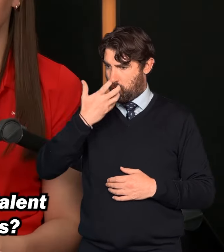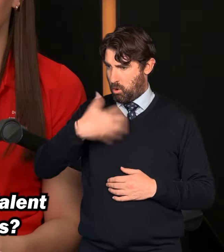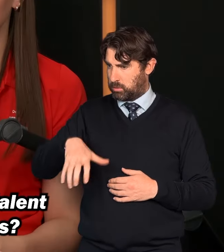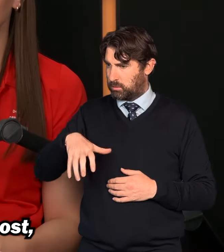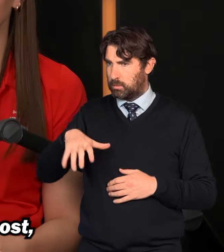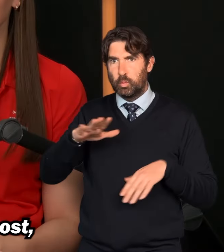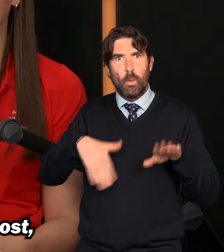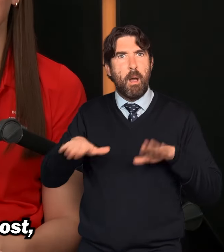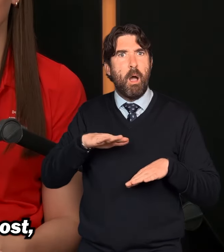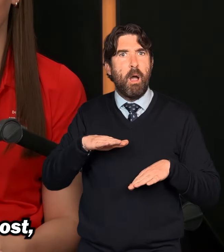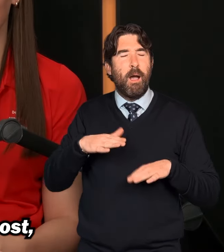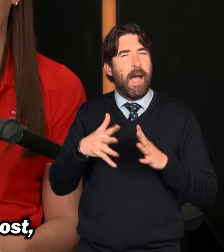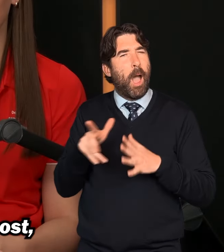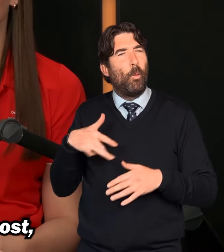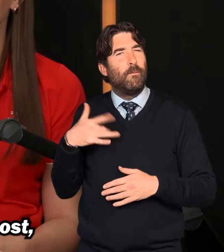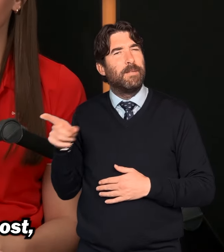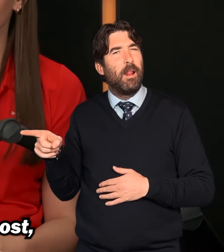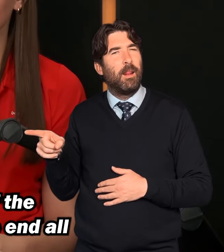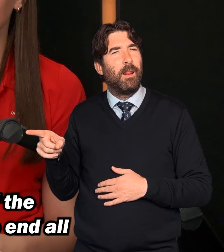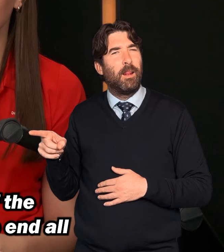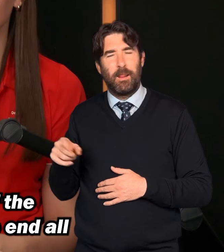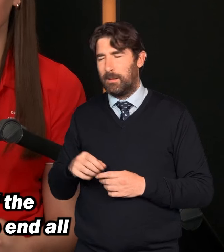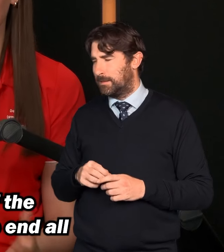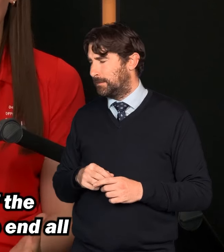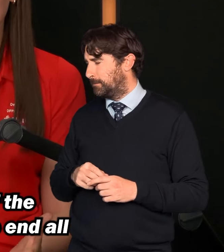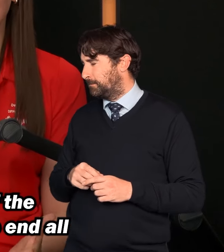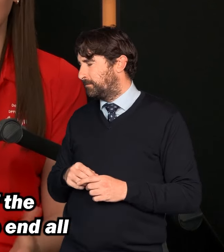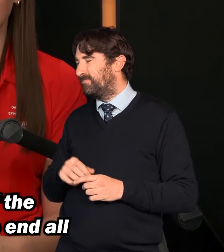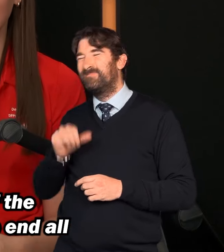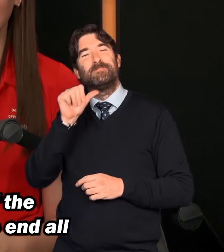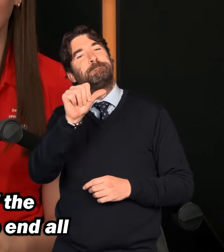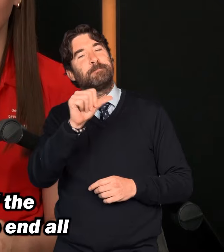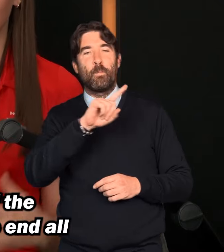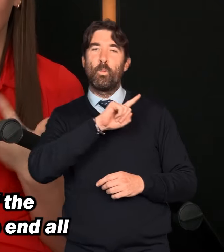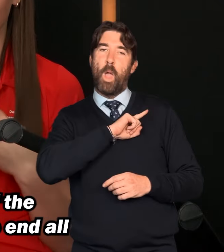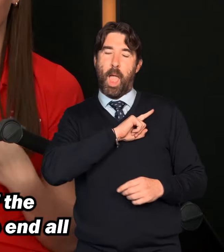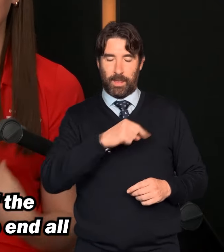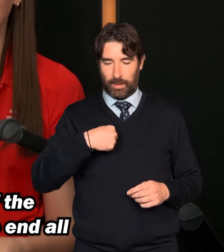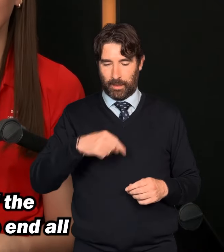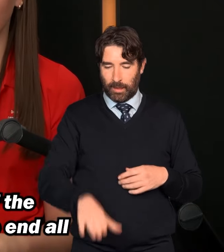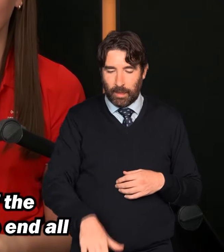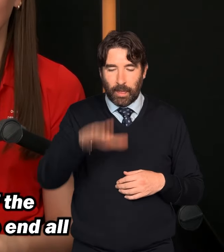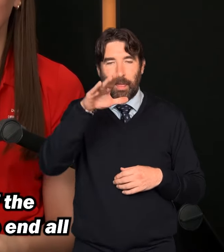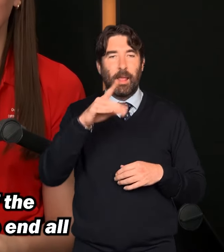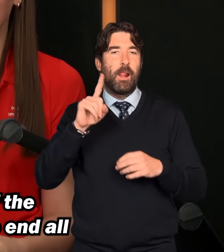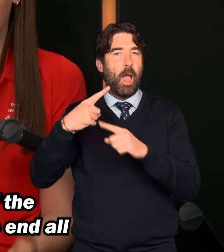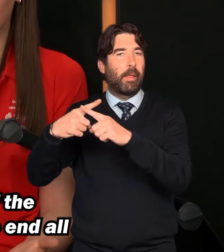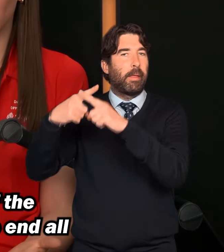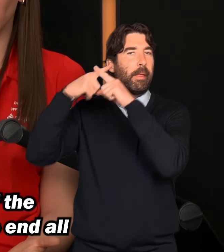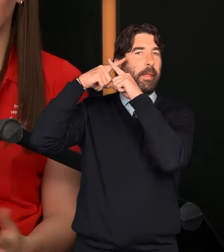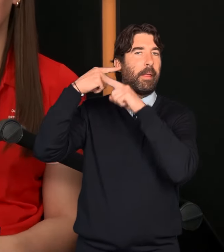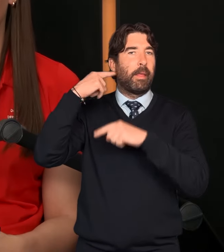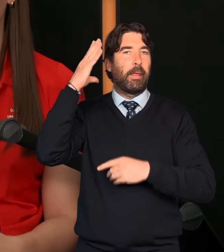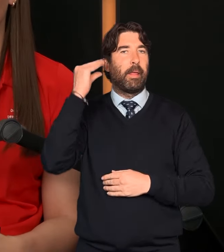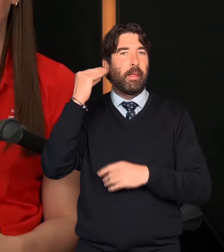means. Well, I think it's quite like comforting almost, because it feels like as if the hearing loss isn't like the end